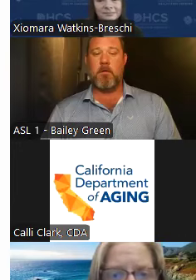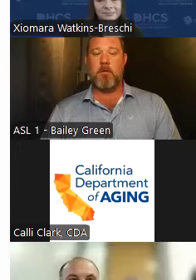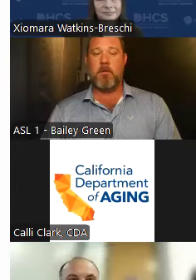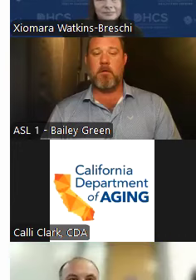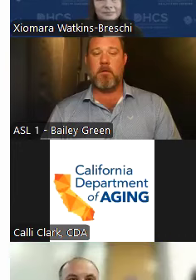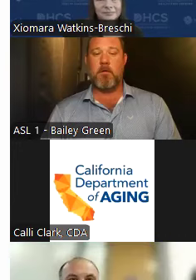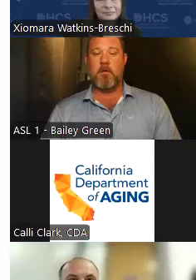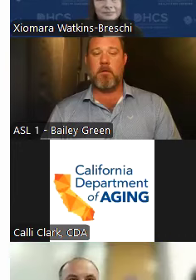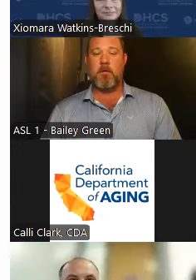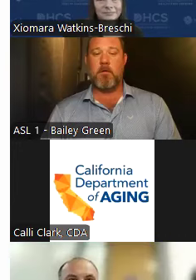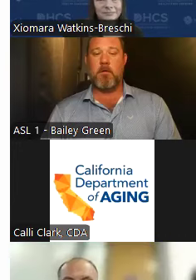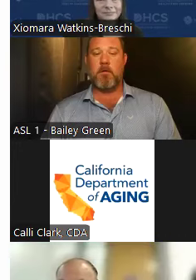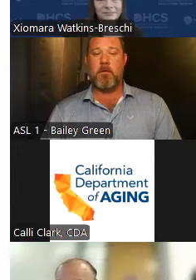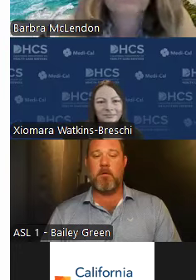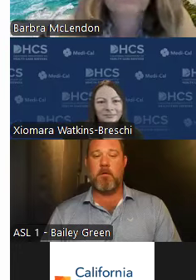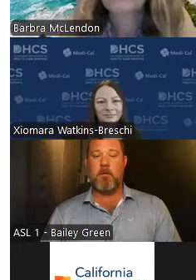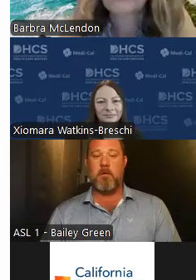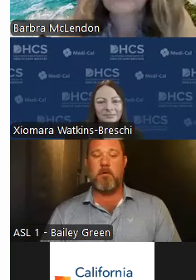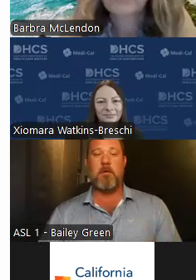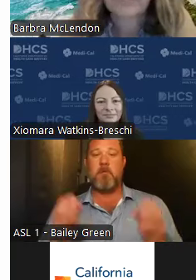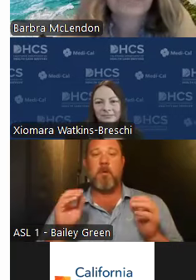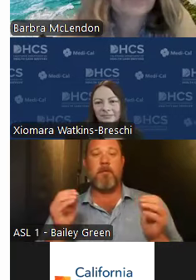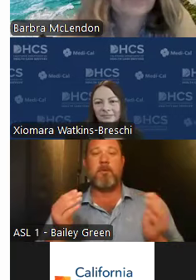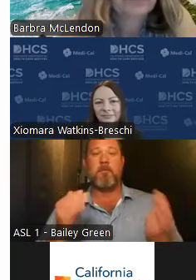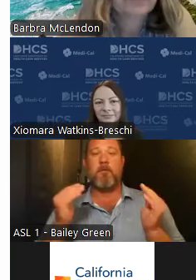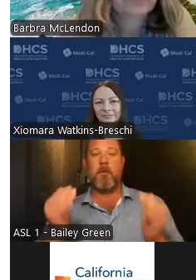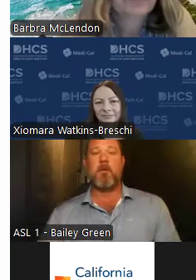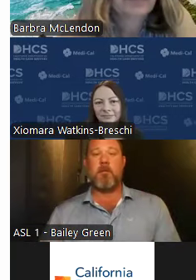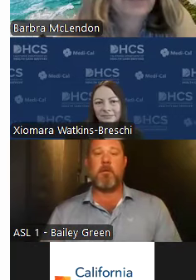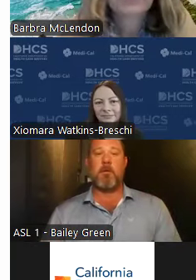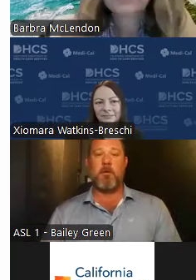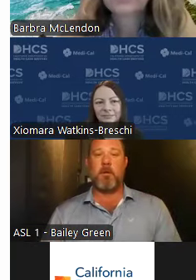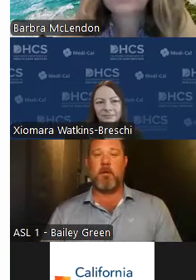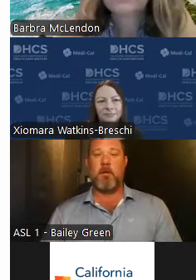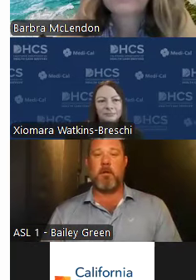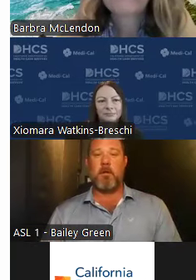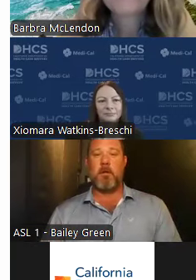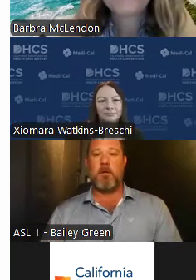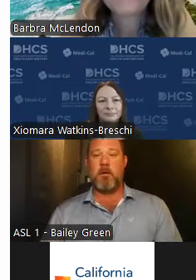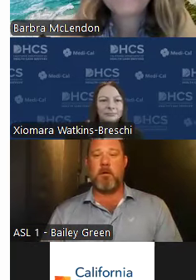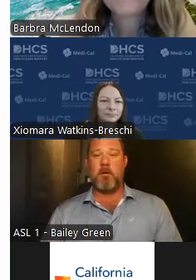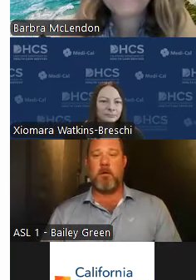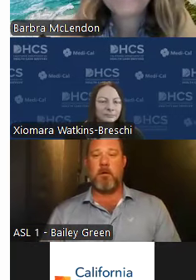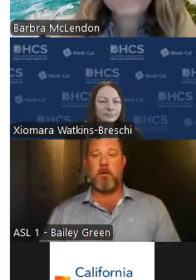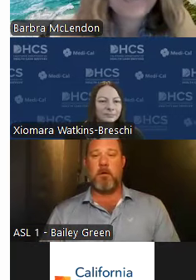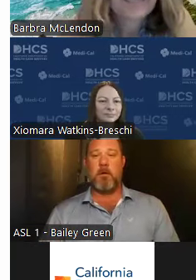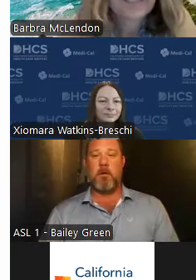If no one has any questions, we can move on. Oh, we do have a question from